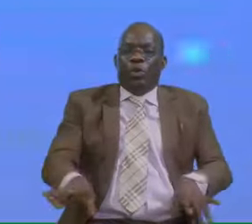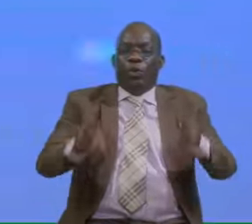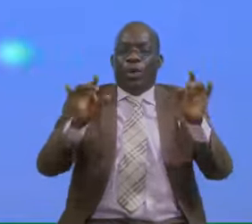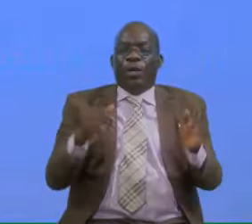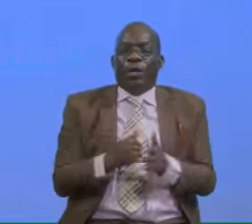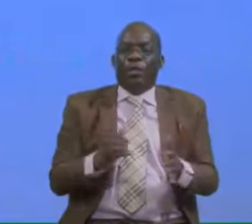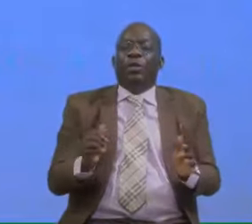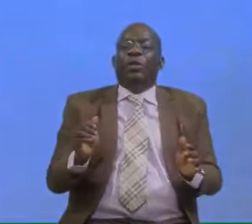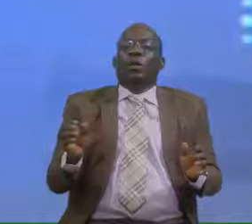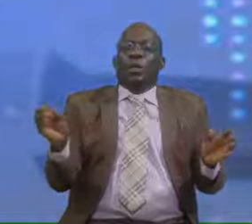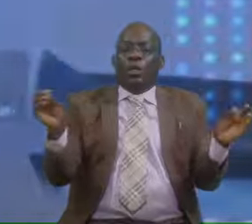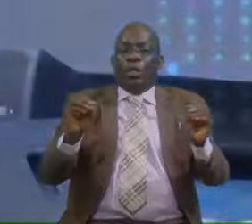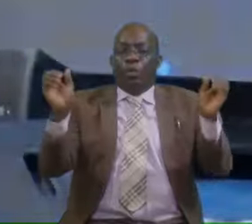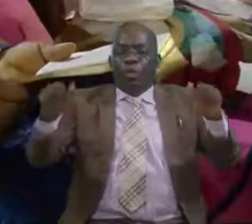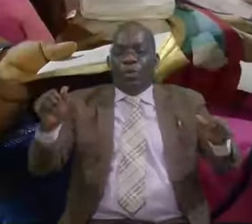impossible.